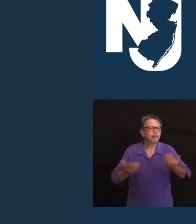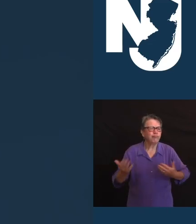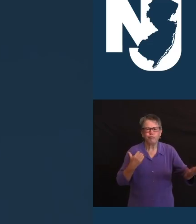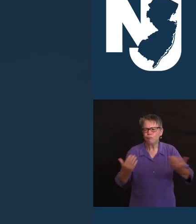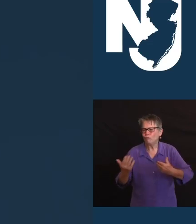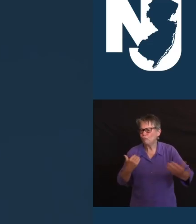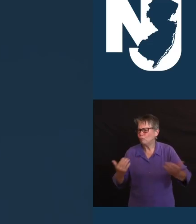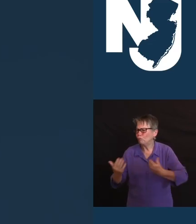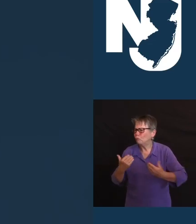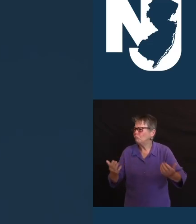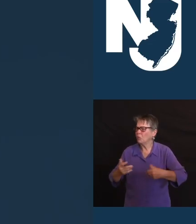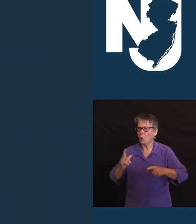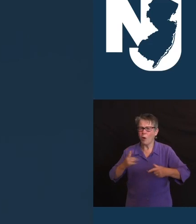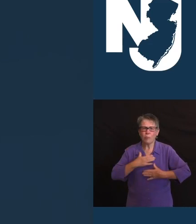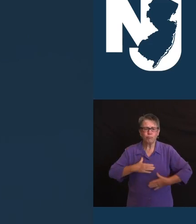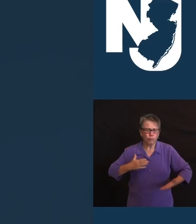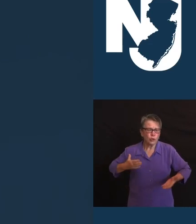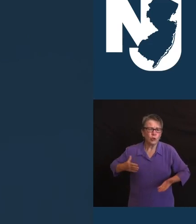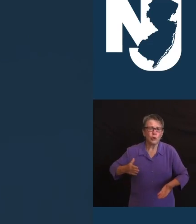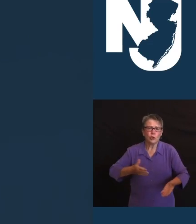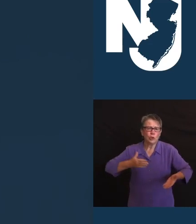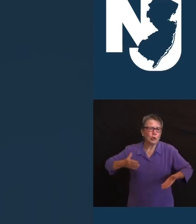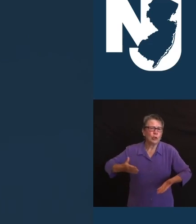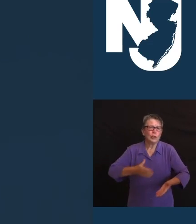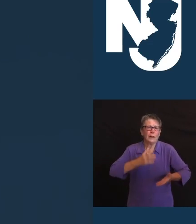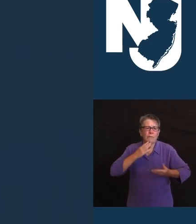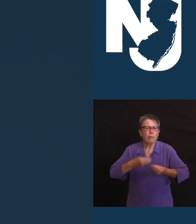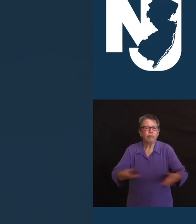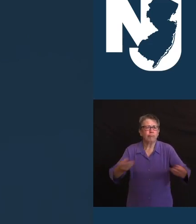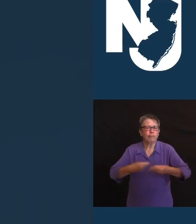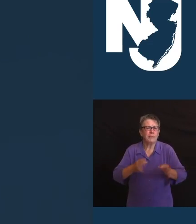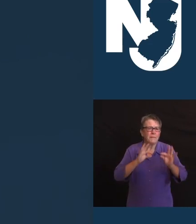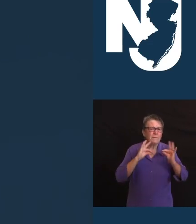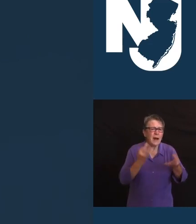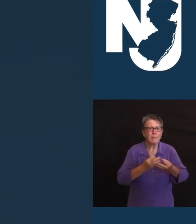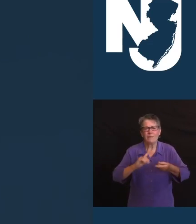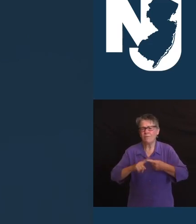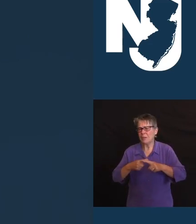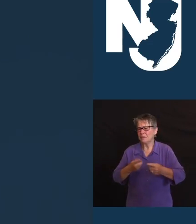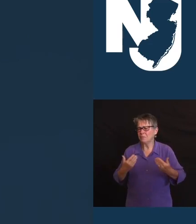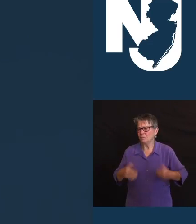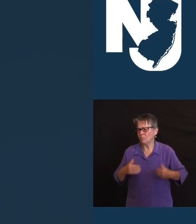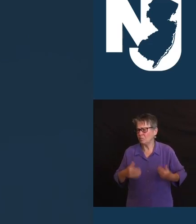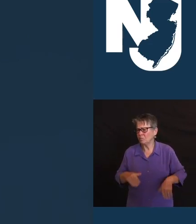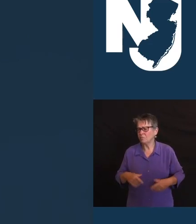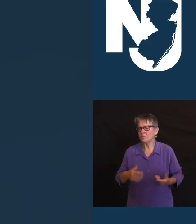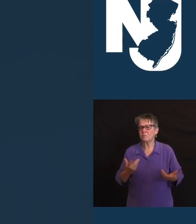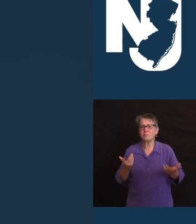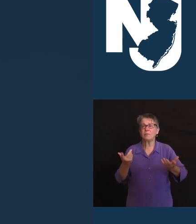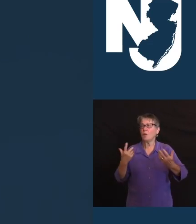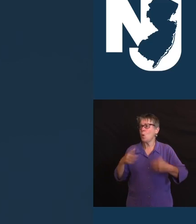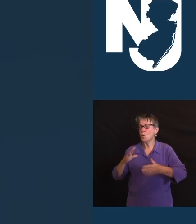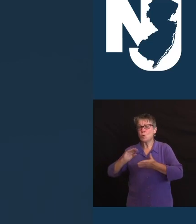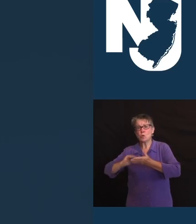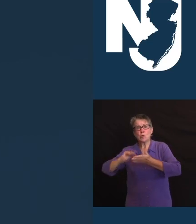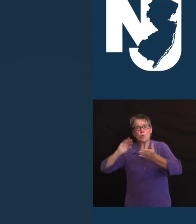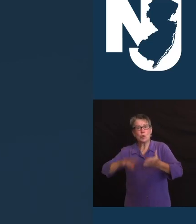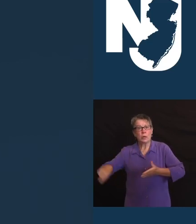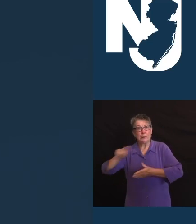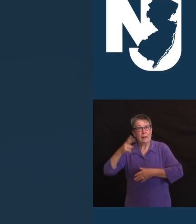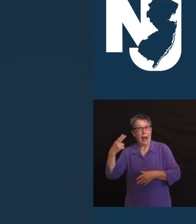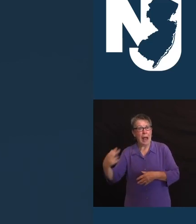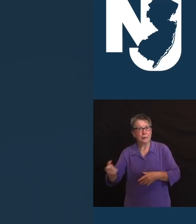And she was loved by the students she served and the colleagues she worked alongside. Francesca had an abiding passion